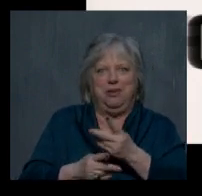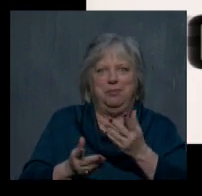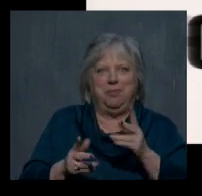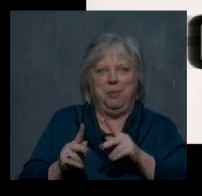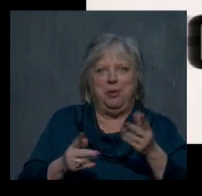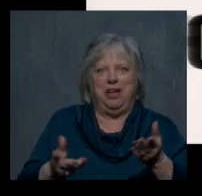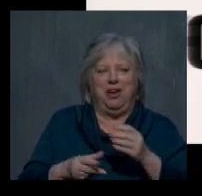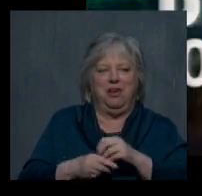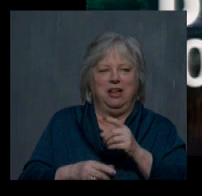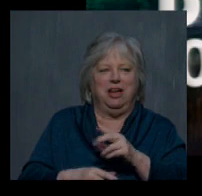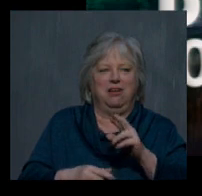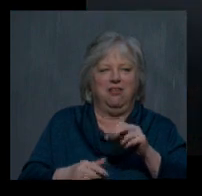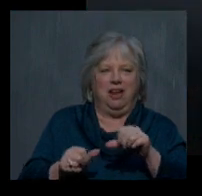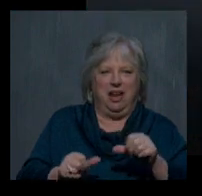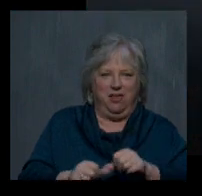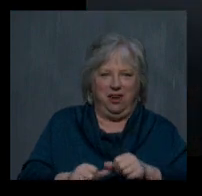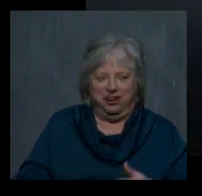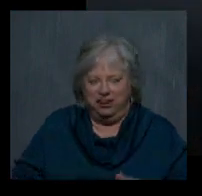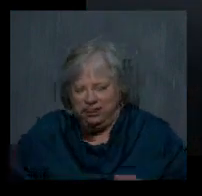Rock region.